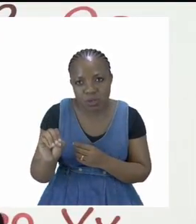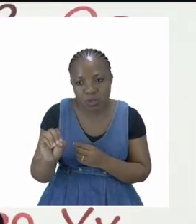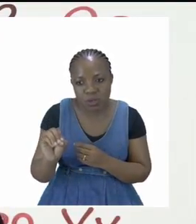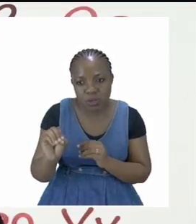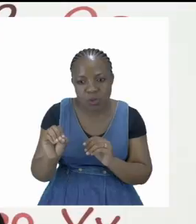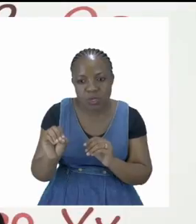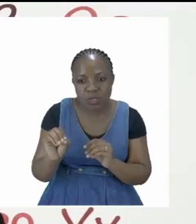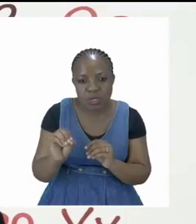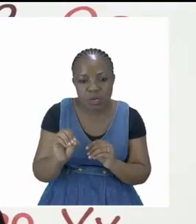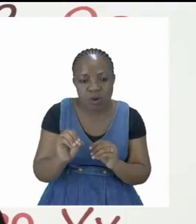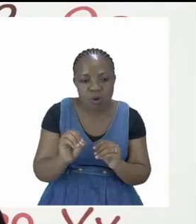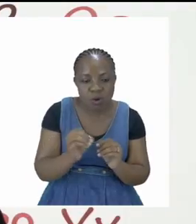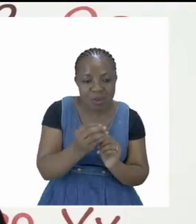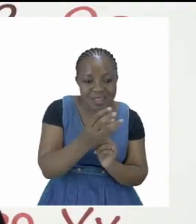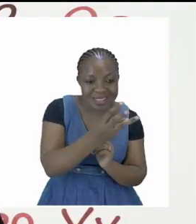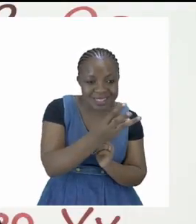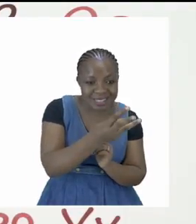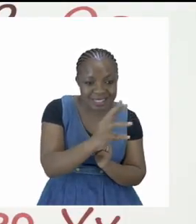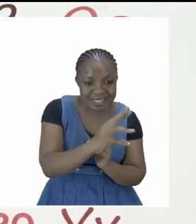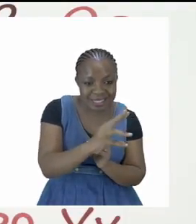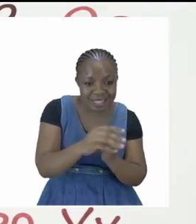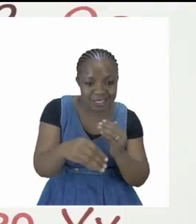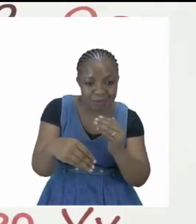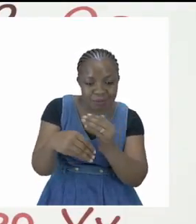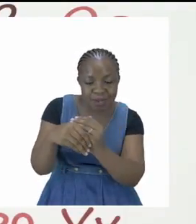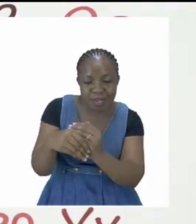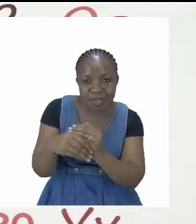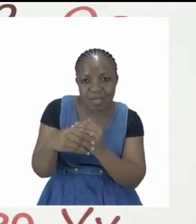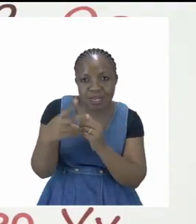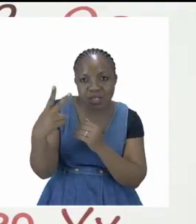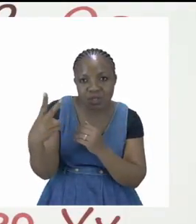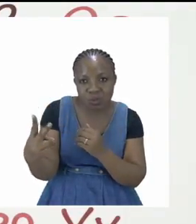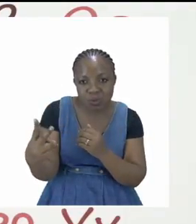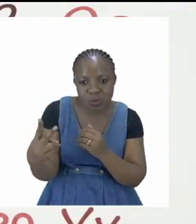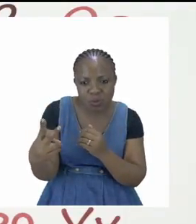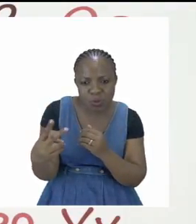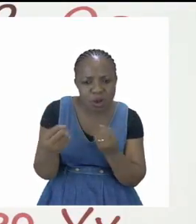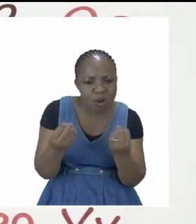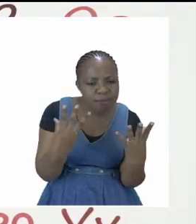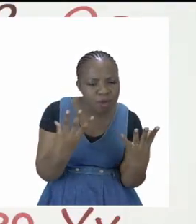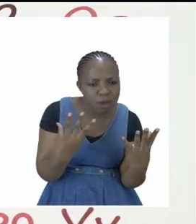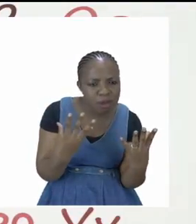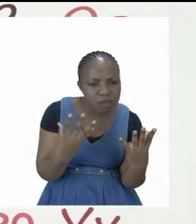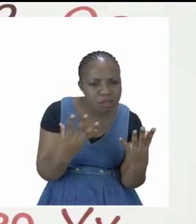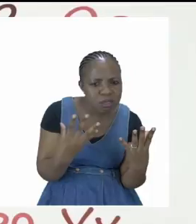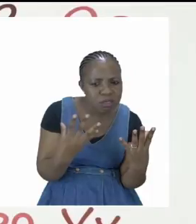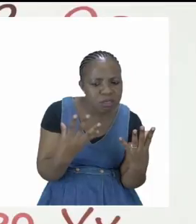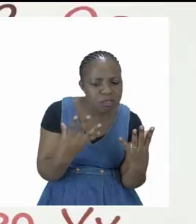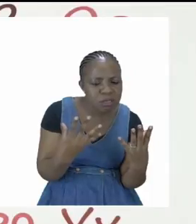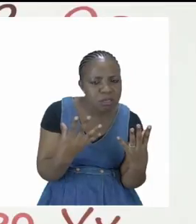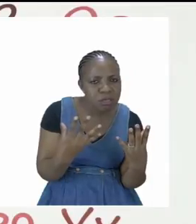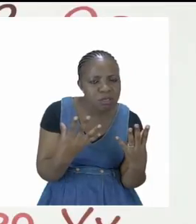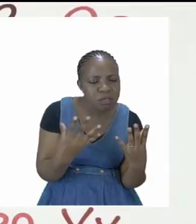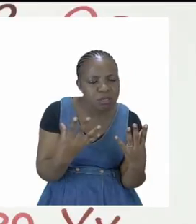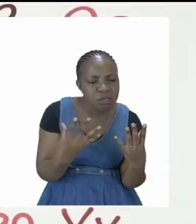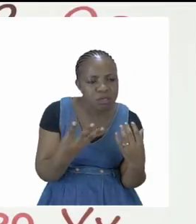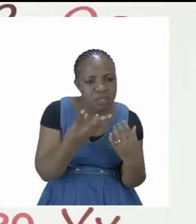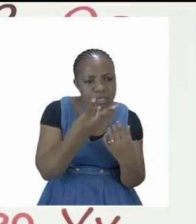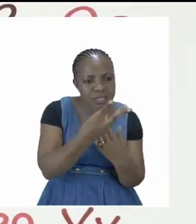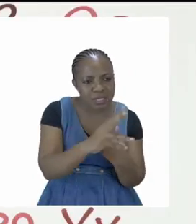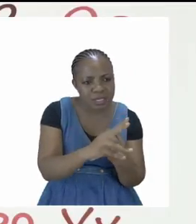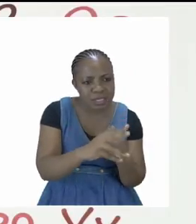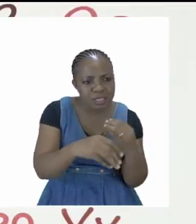6 plus 2? And we already know what 6 plus 2 equals. 6 plus 2,